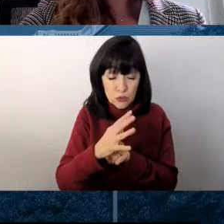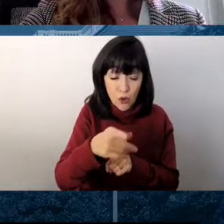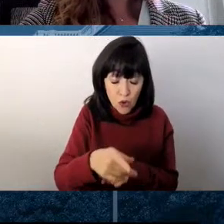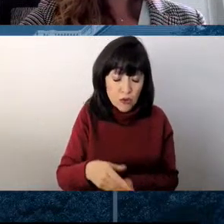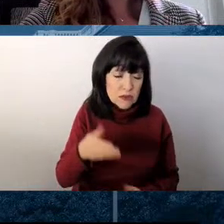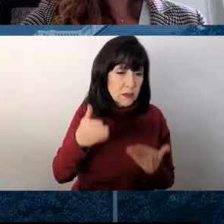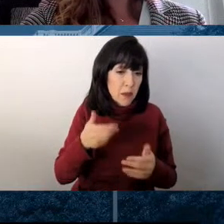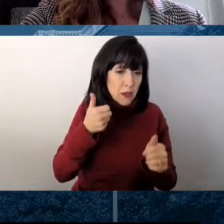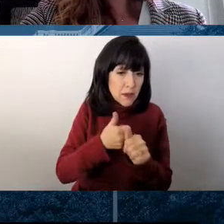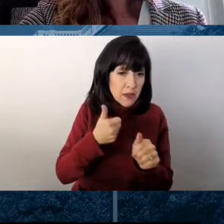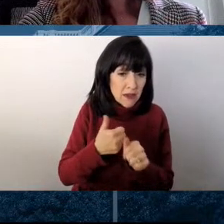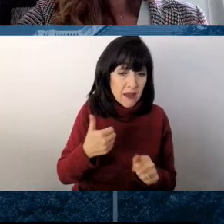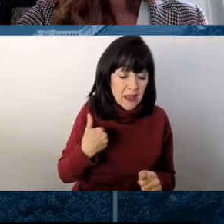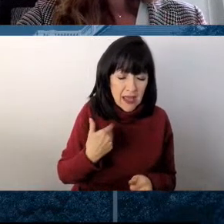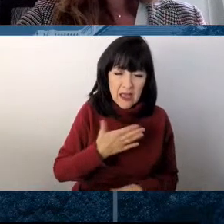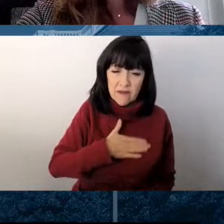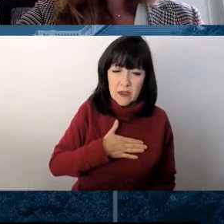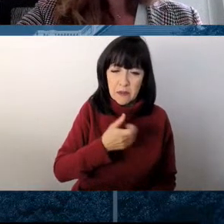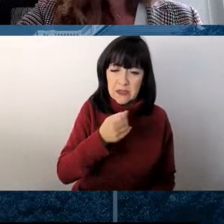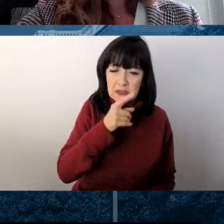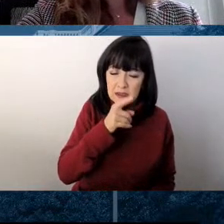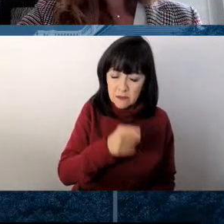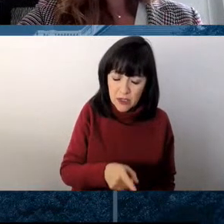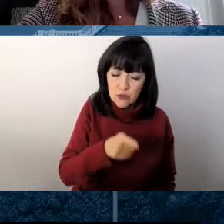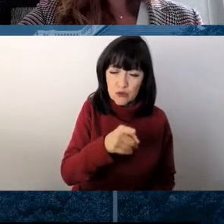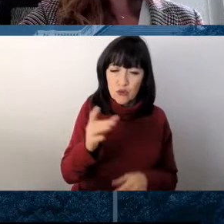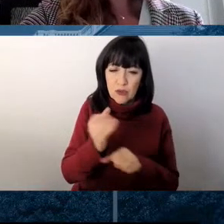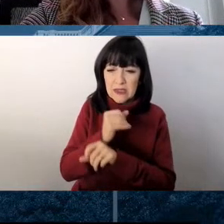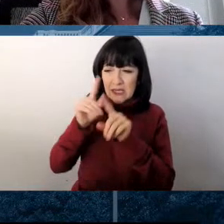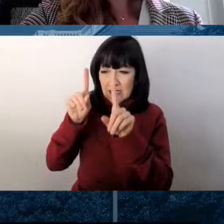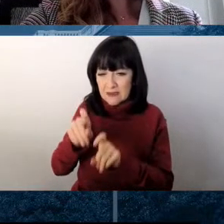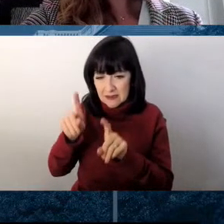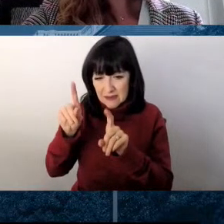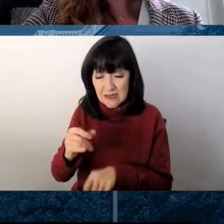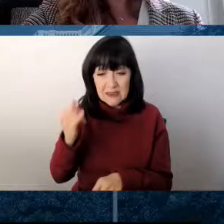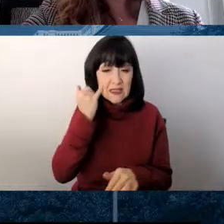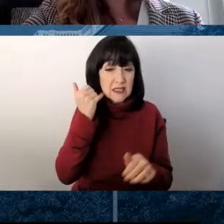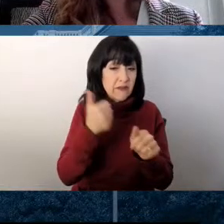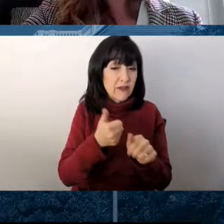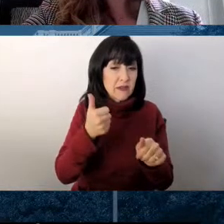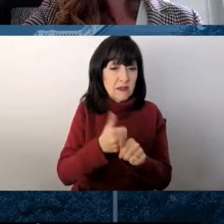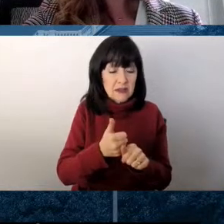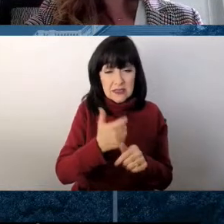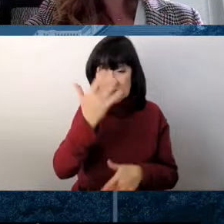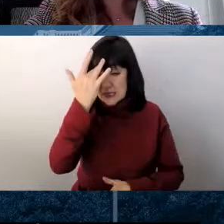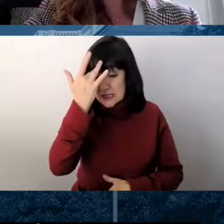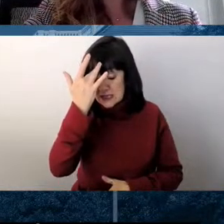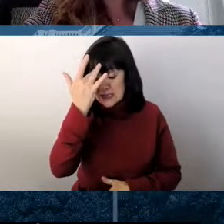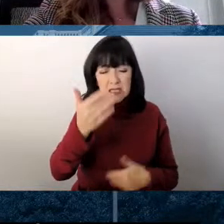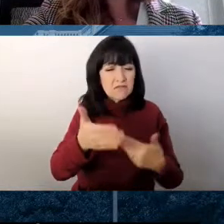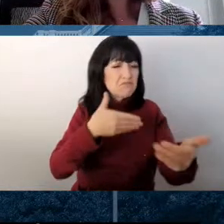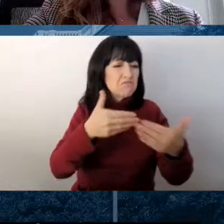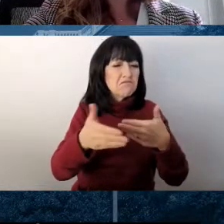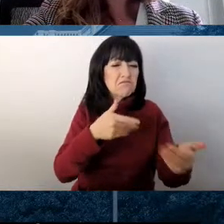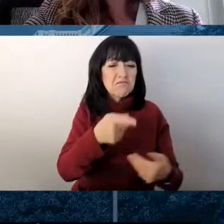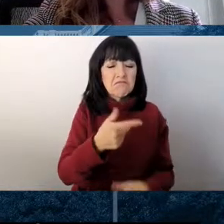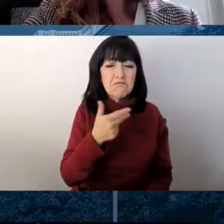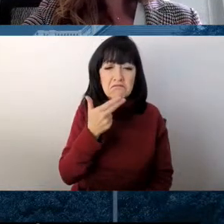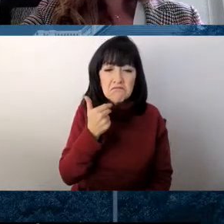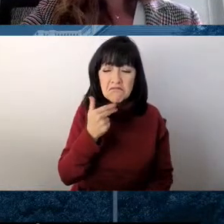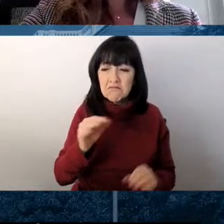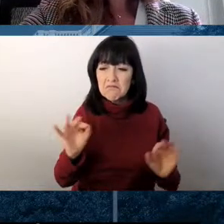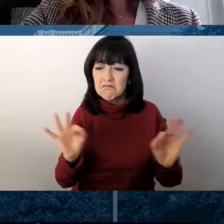is recommended. And please stay home if you're ill, even if you have mild cold-like symptoms, until you've been